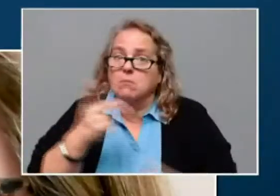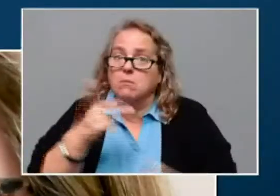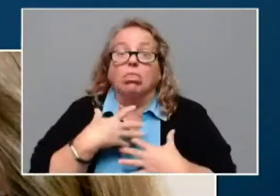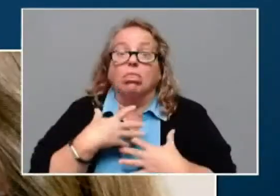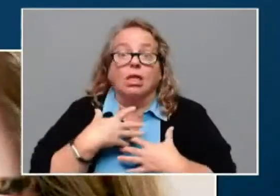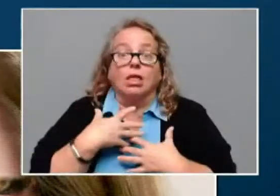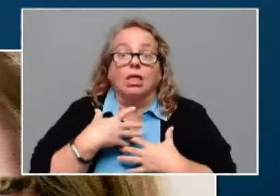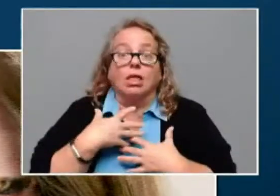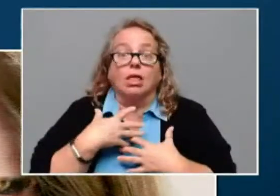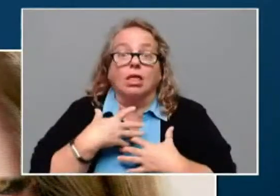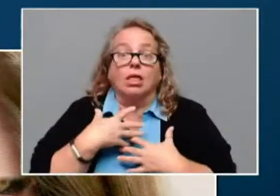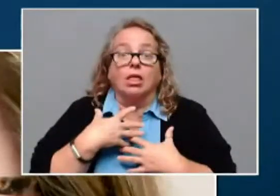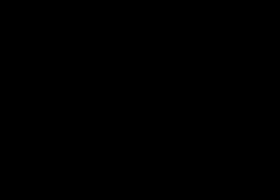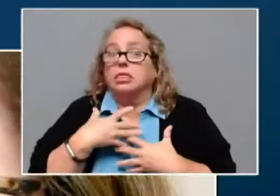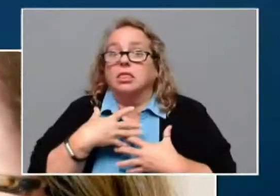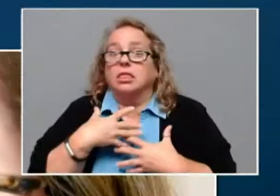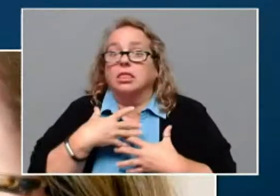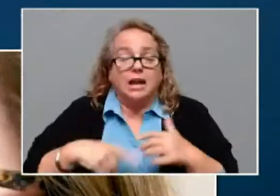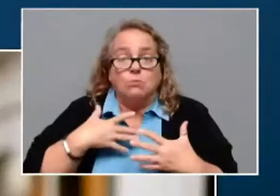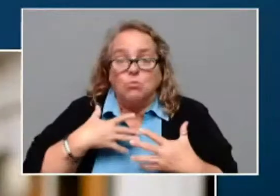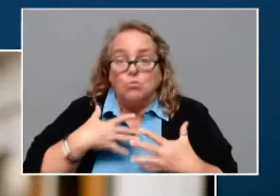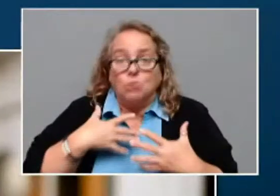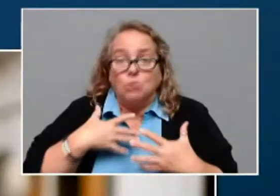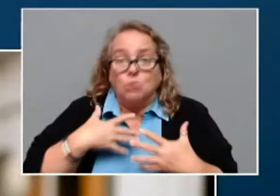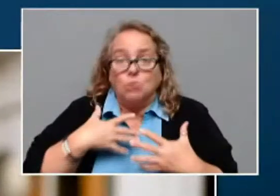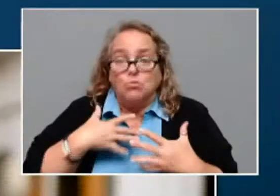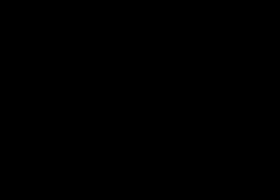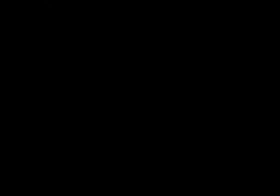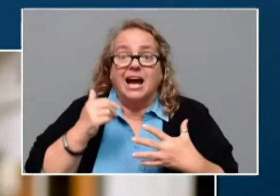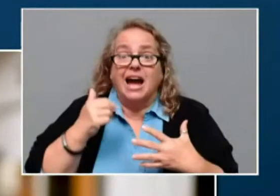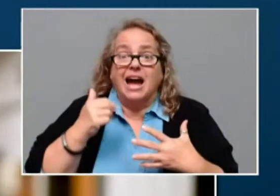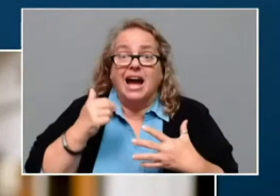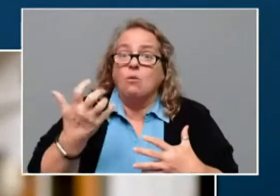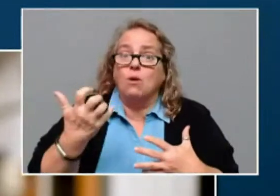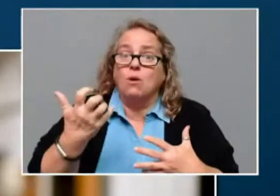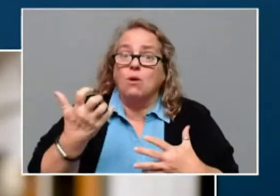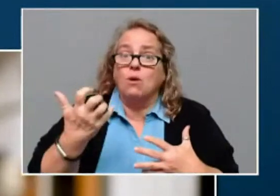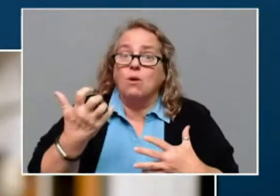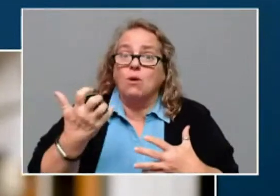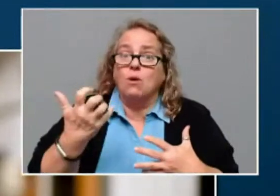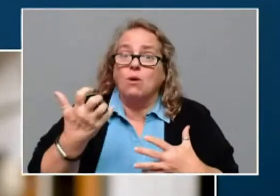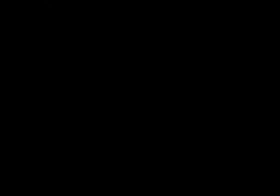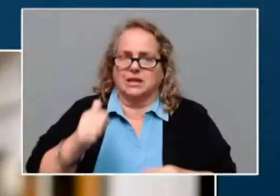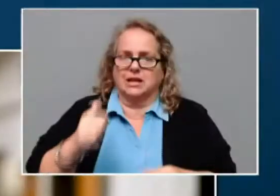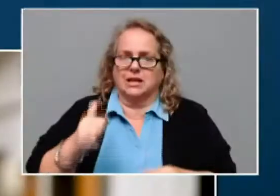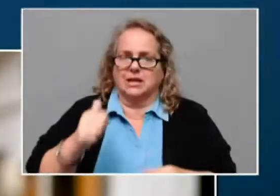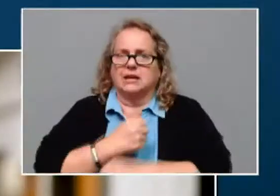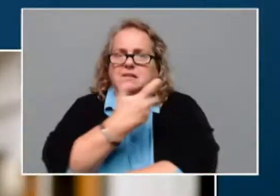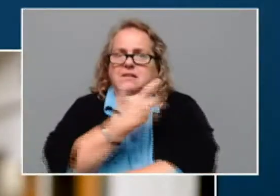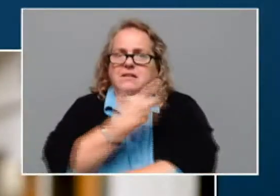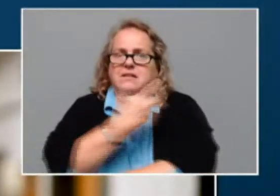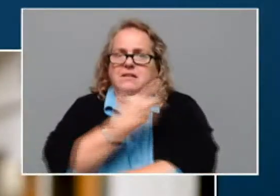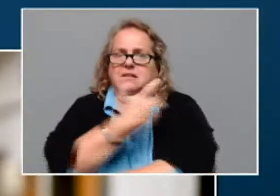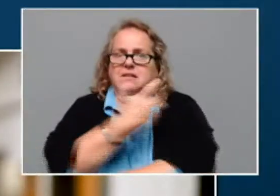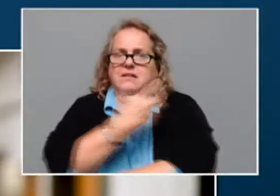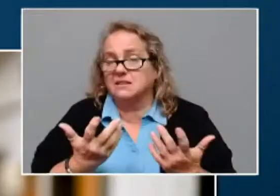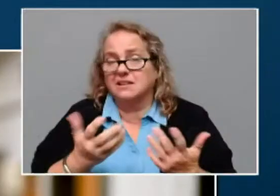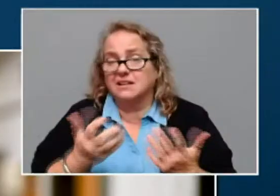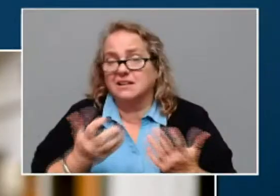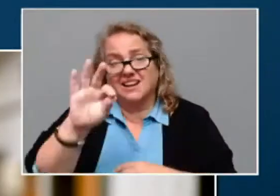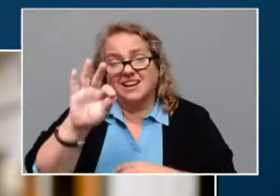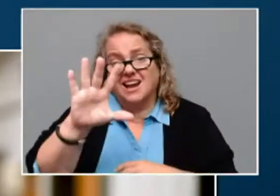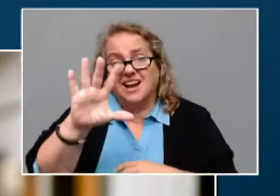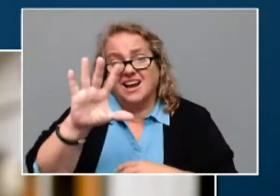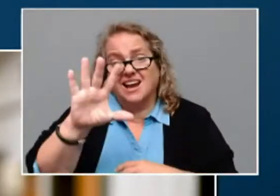say, if I could have done anything different, I would have got the vaccine. At least 95% of my patients